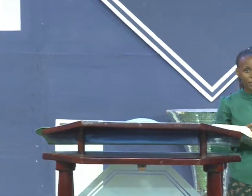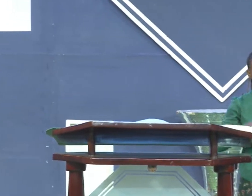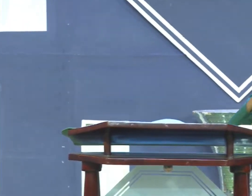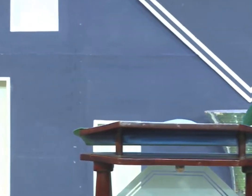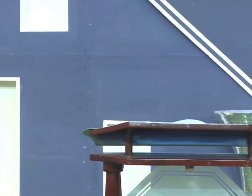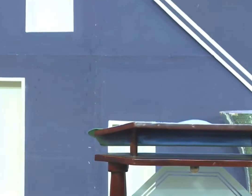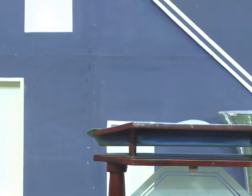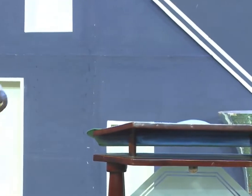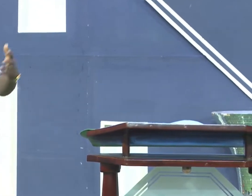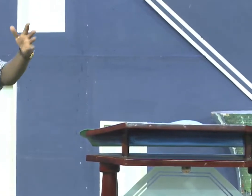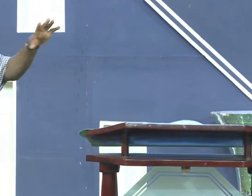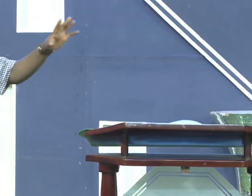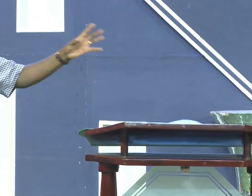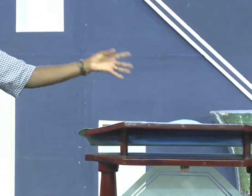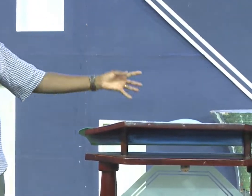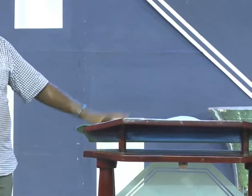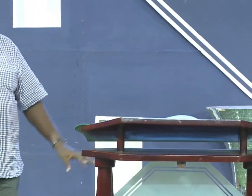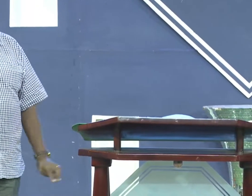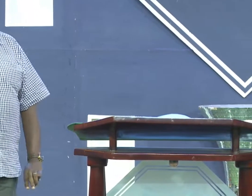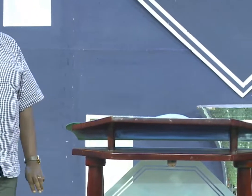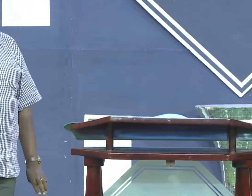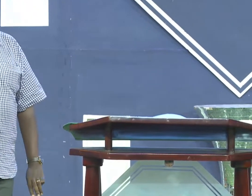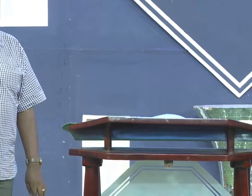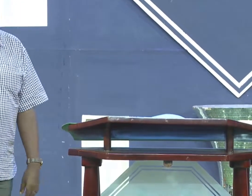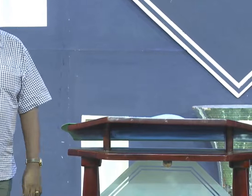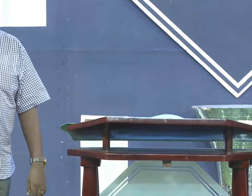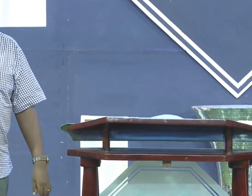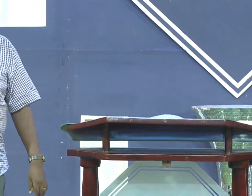Yes, all those important places. We